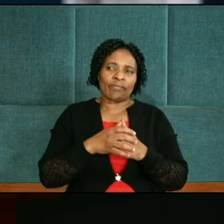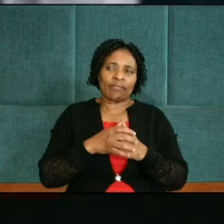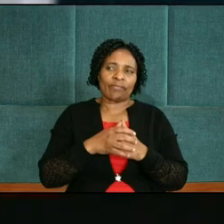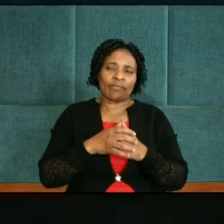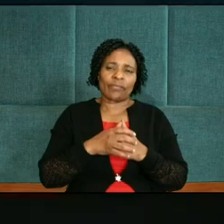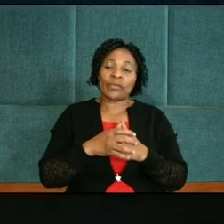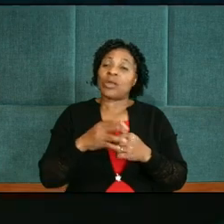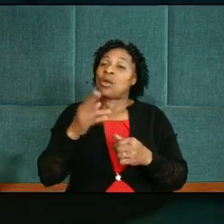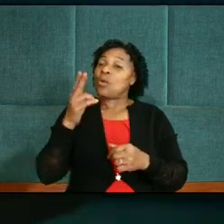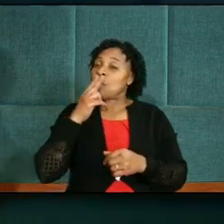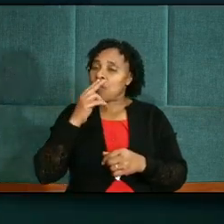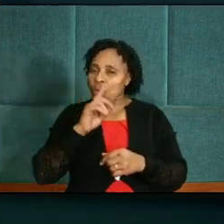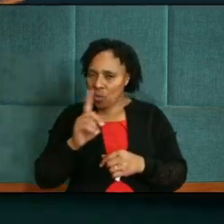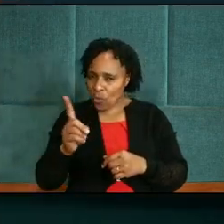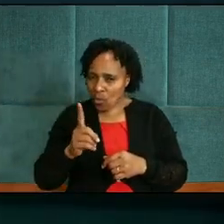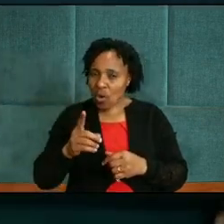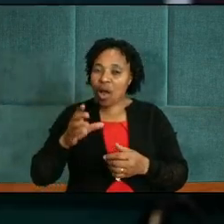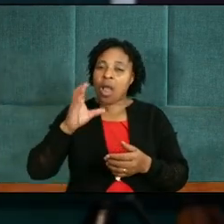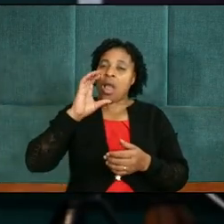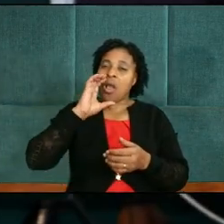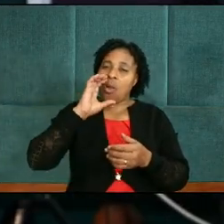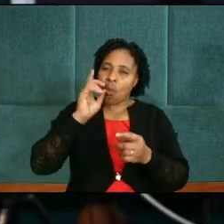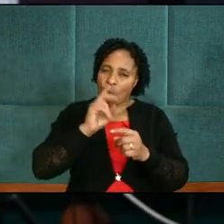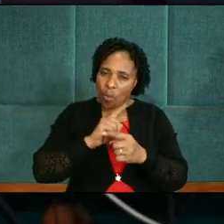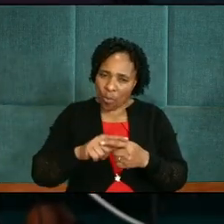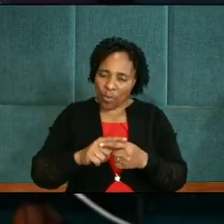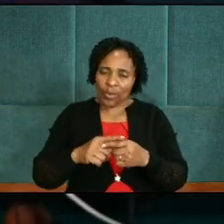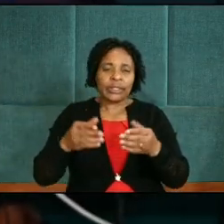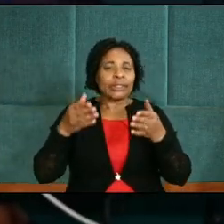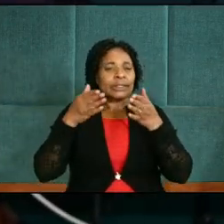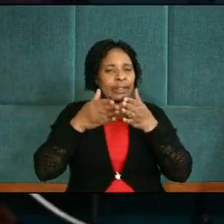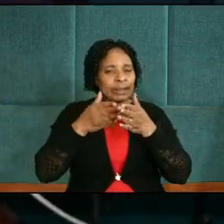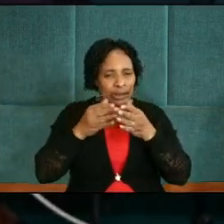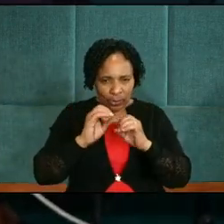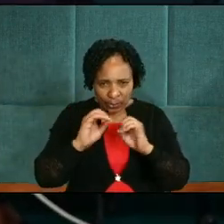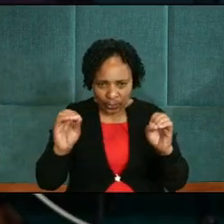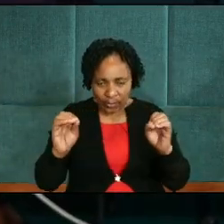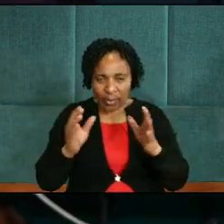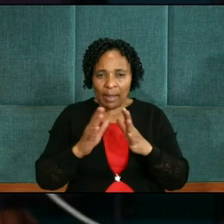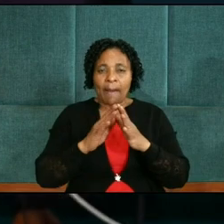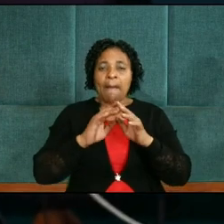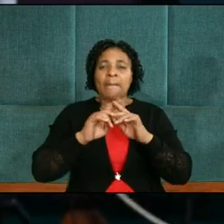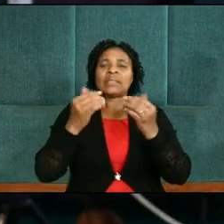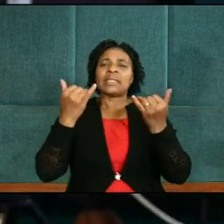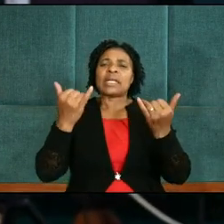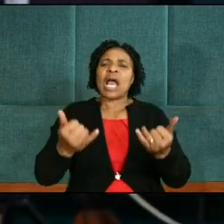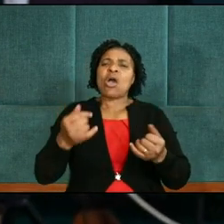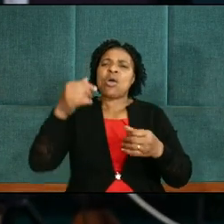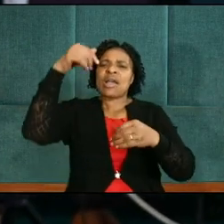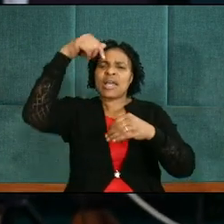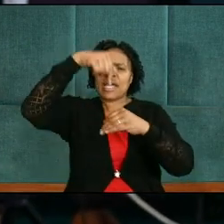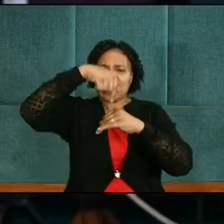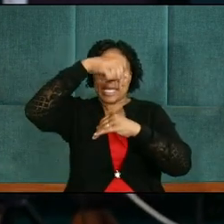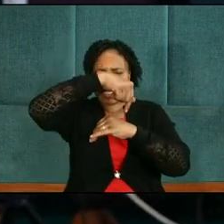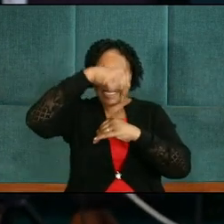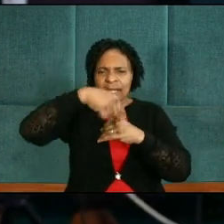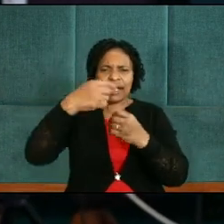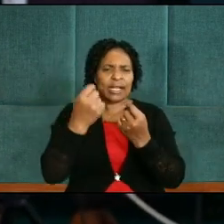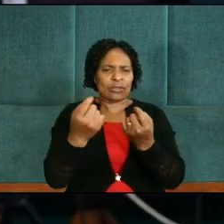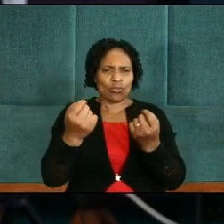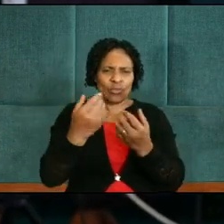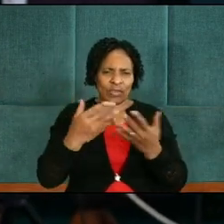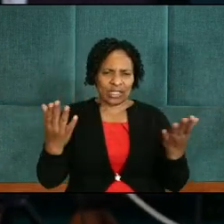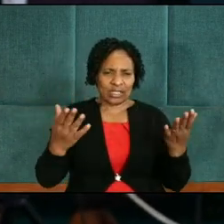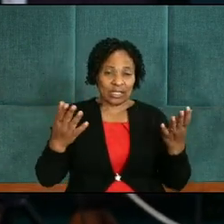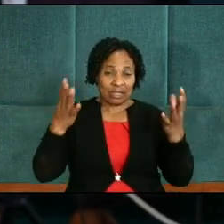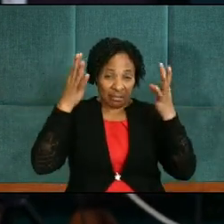We're not smoking, we're not drinking, we're not having sex out of marriage, we're not doing those big things, but there are some little things. You know, in marriage